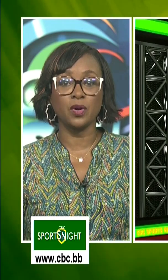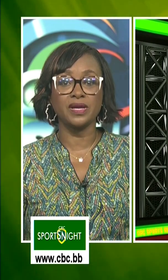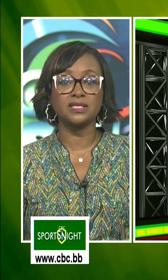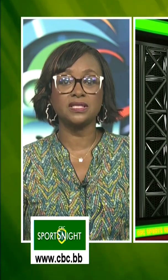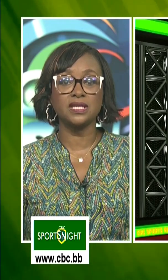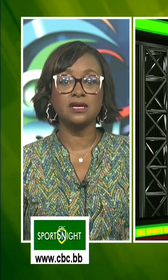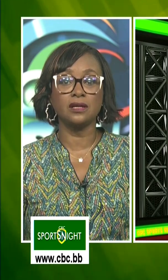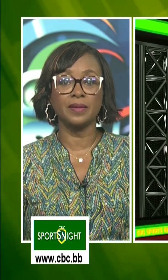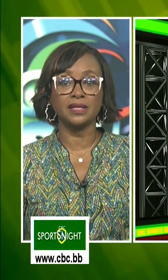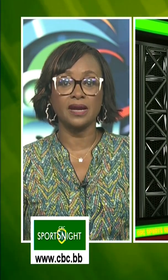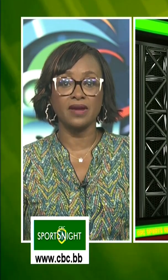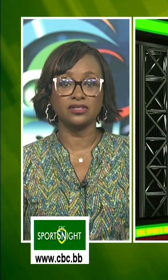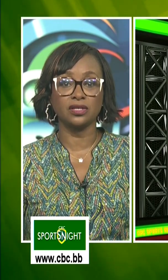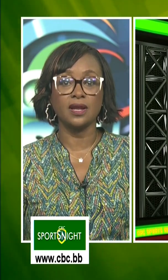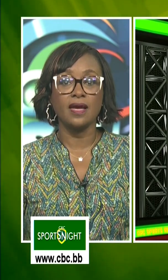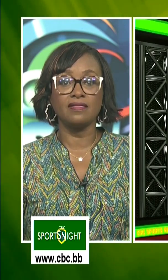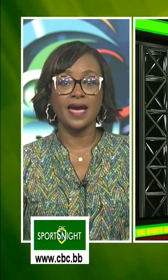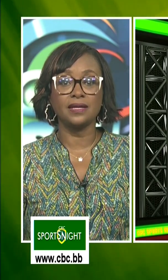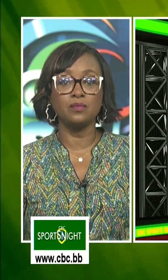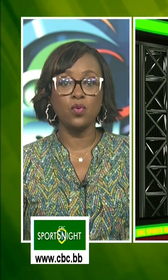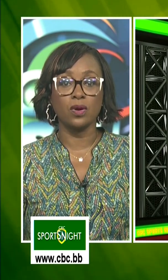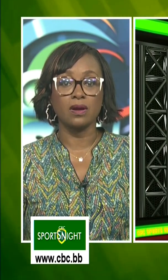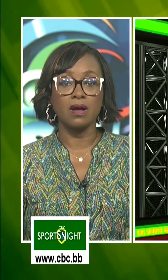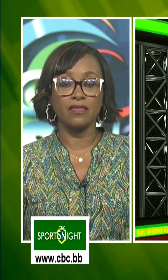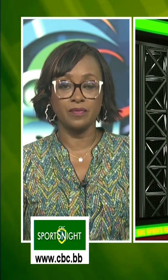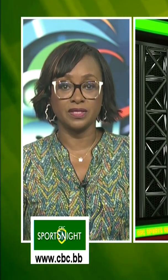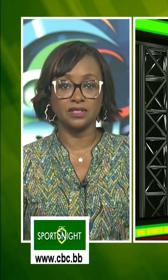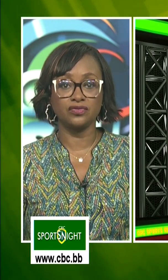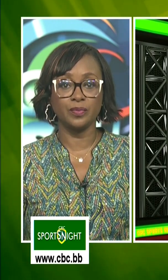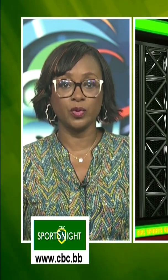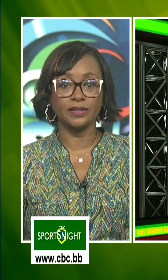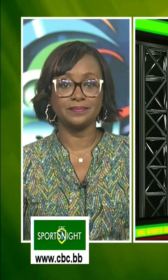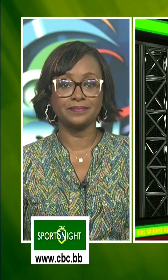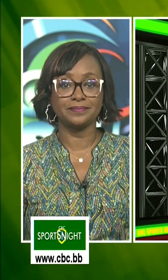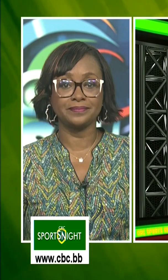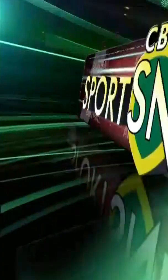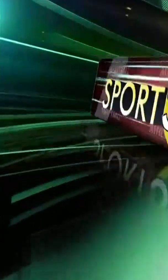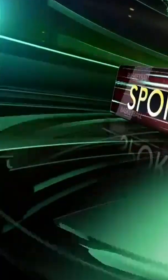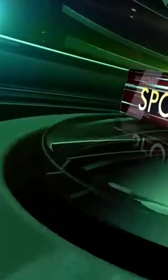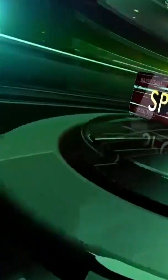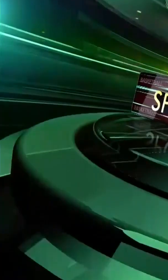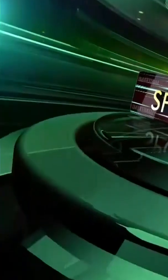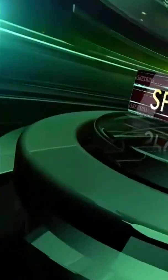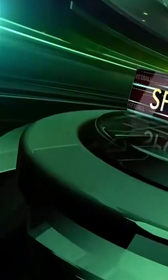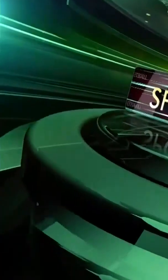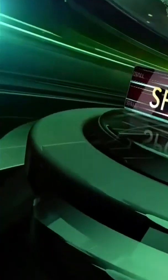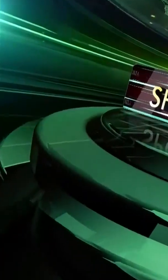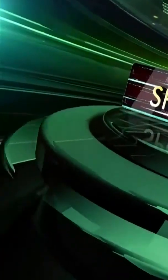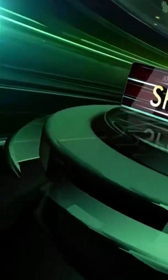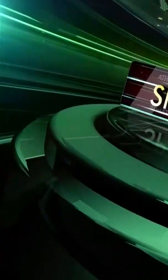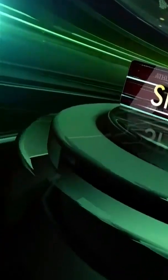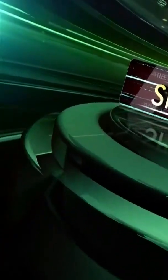praises Barbados' economic direction. That and more on the Business Report.